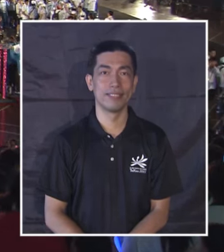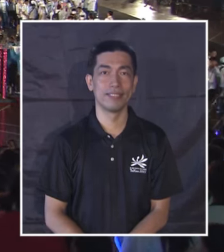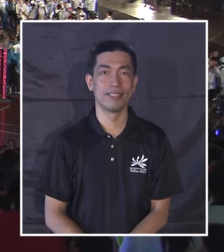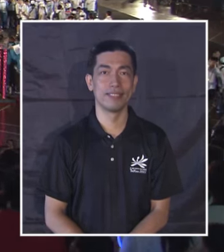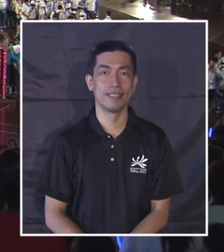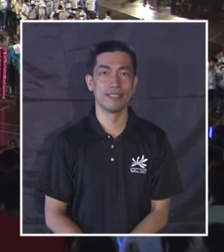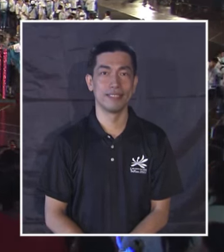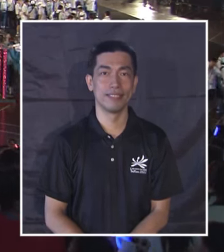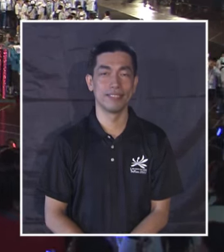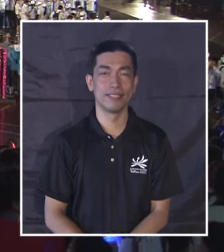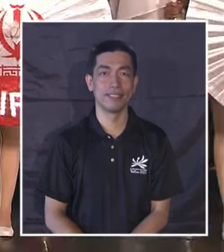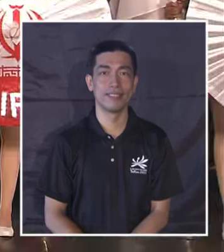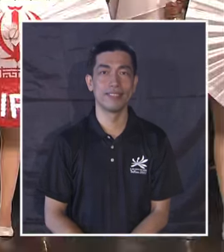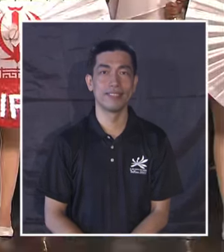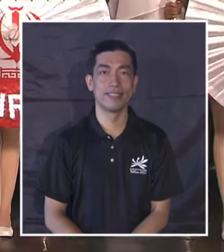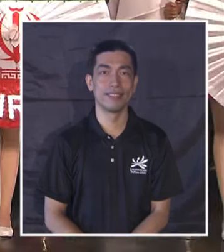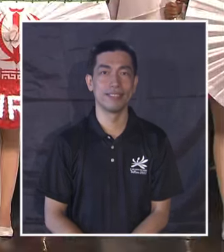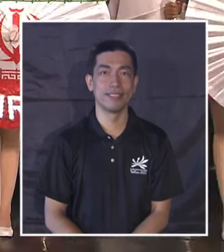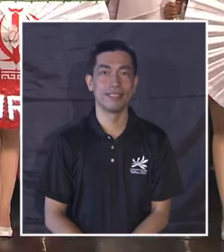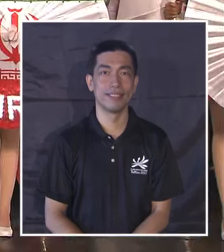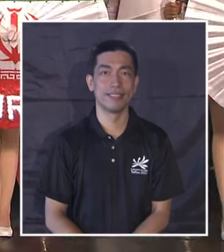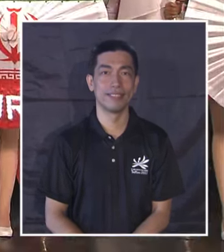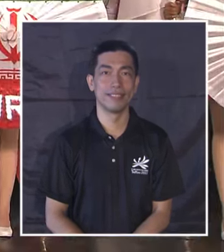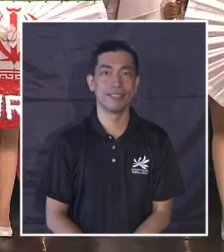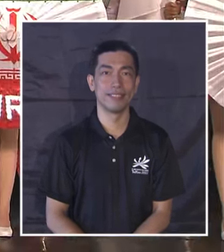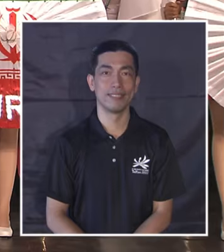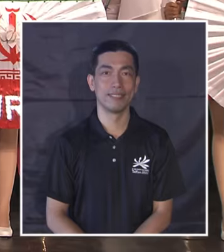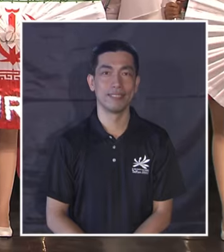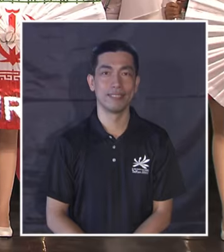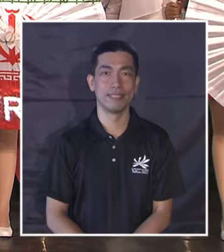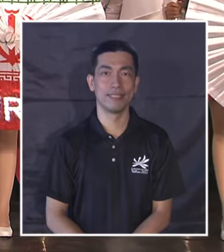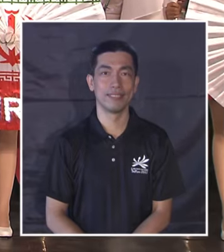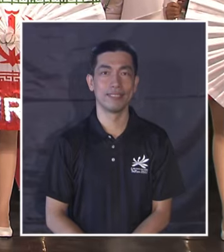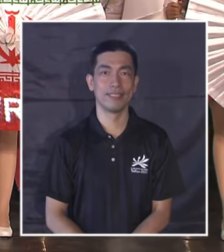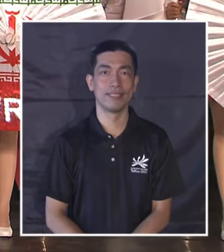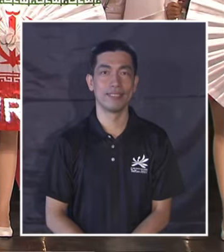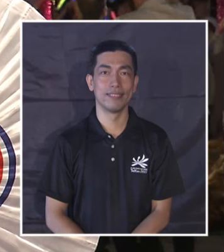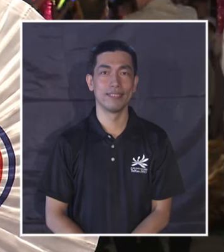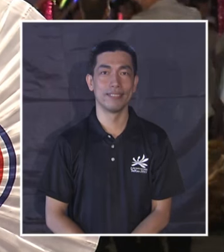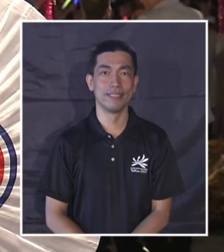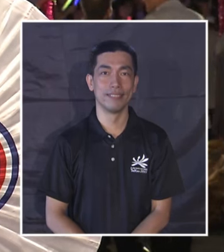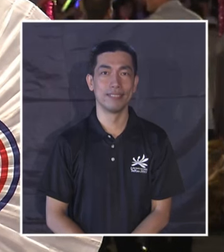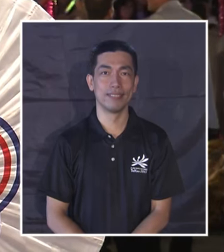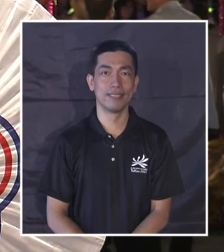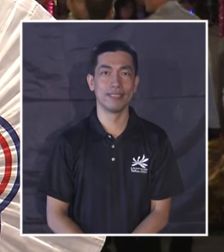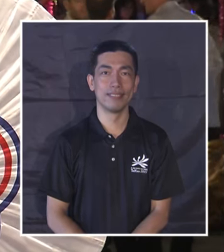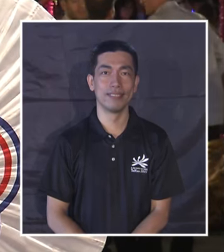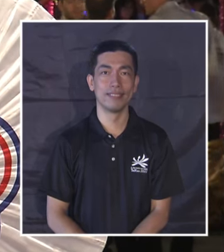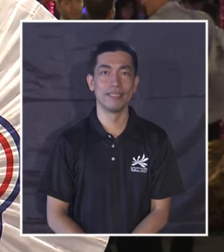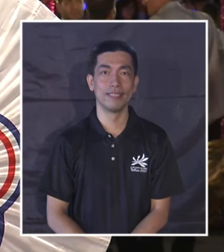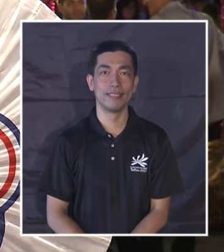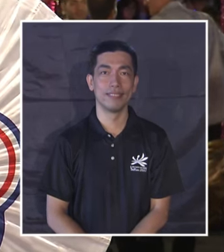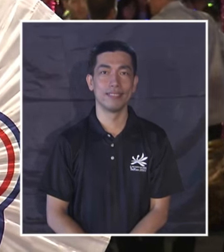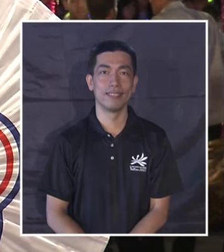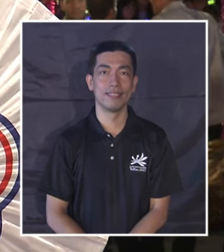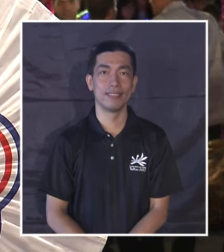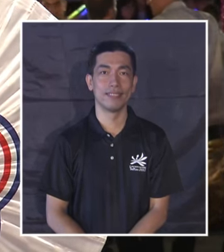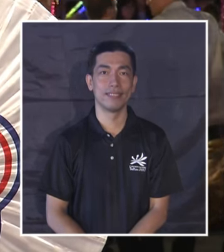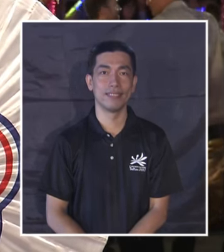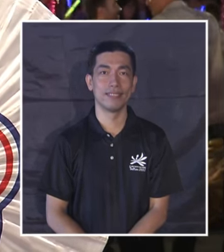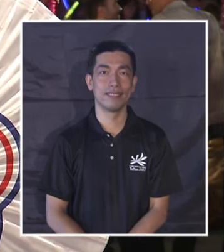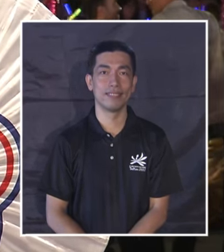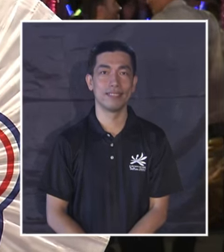transportation, medical service, and everything. We would like to impress you with the spirit of